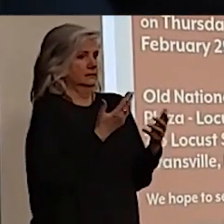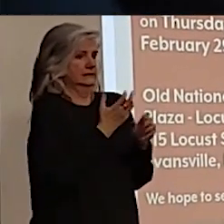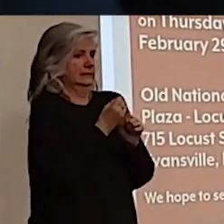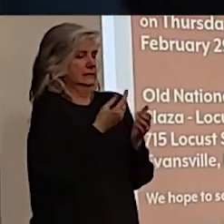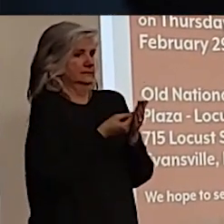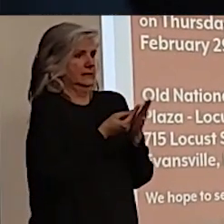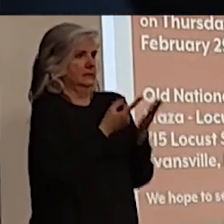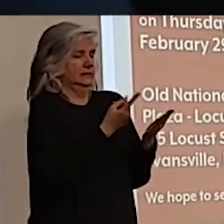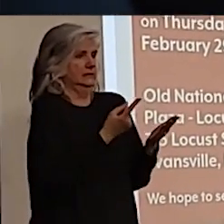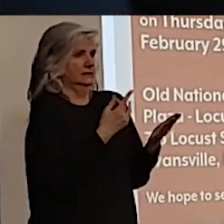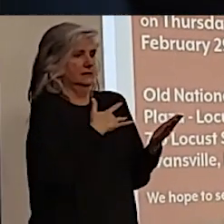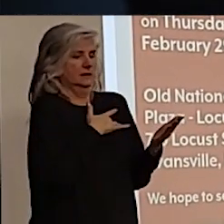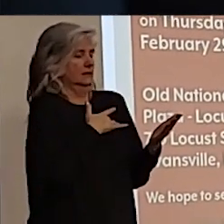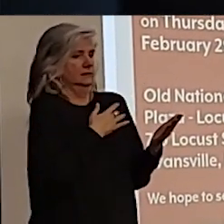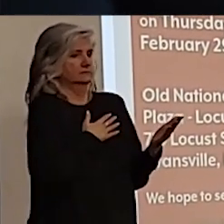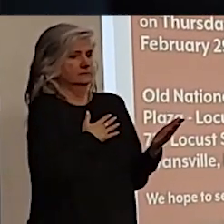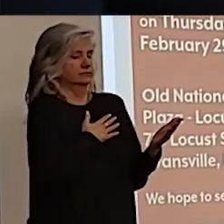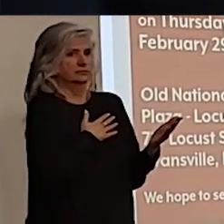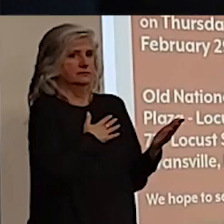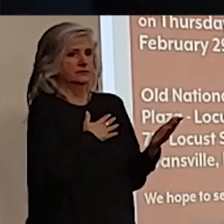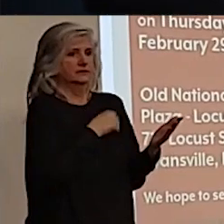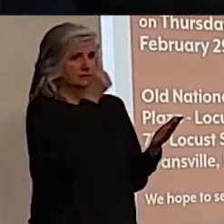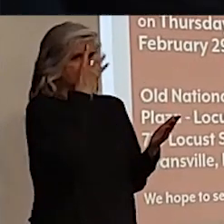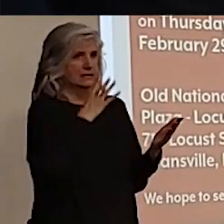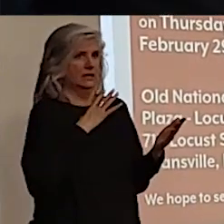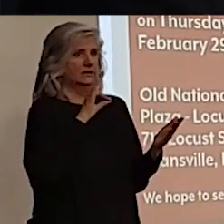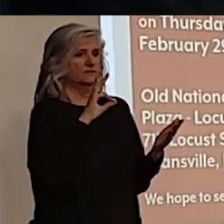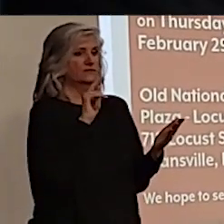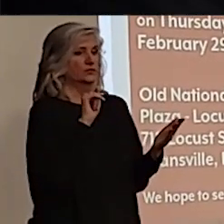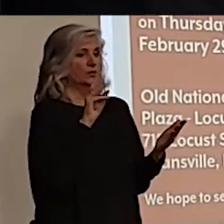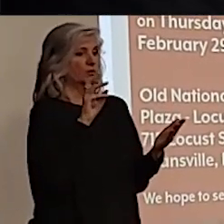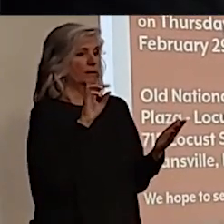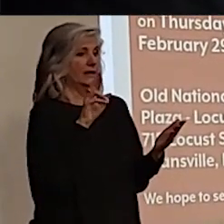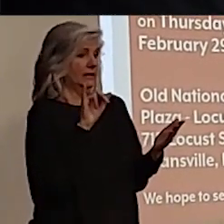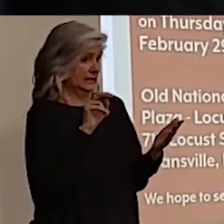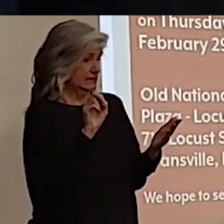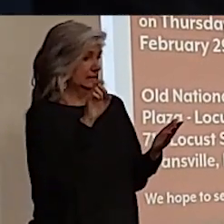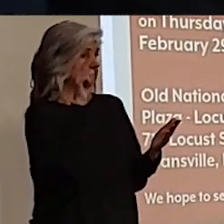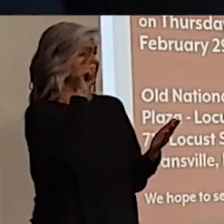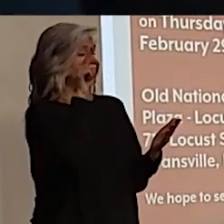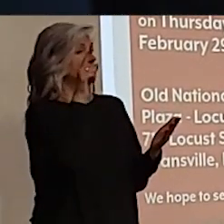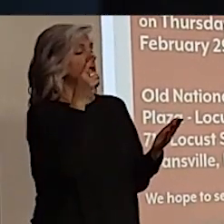The heartbreaking guy in Fort Wayne that started crying at the podium because